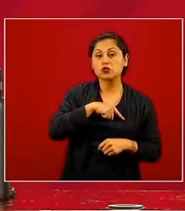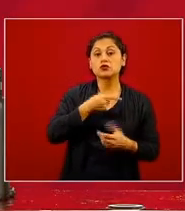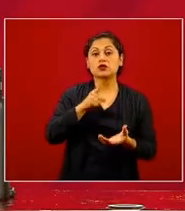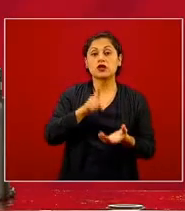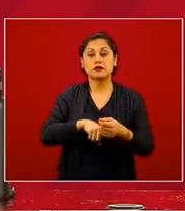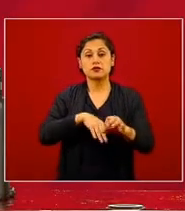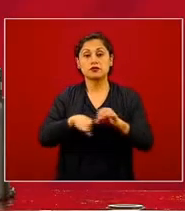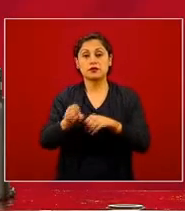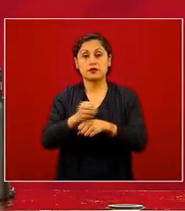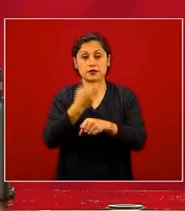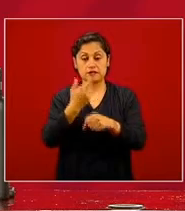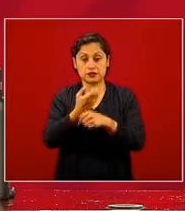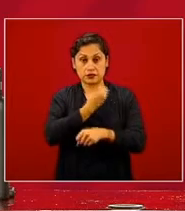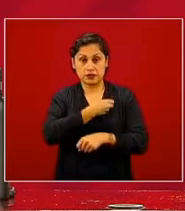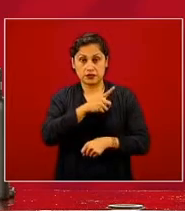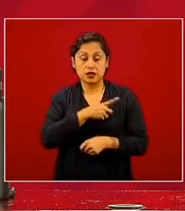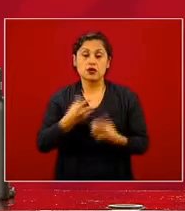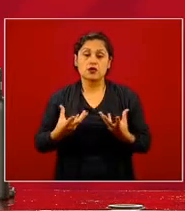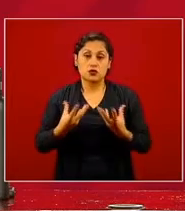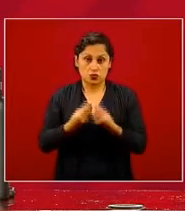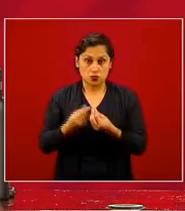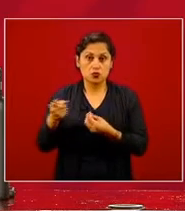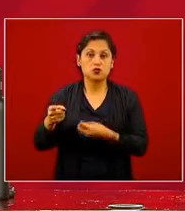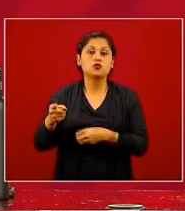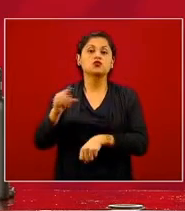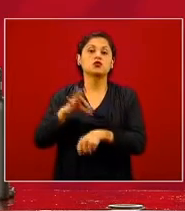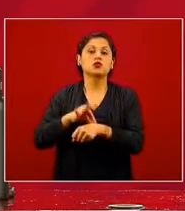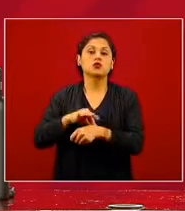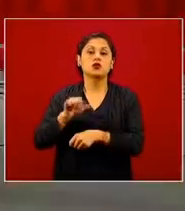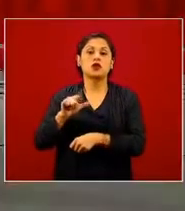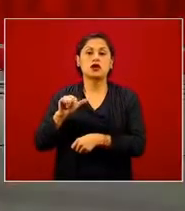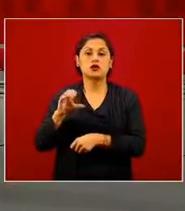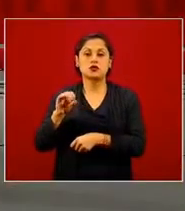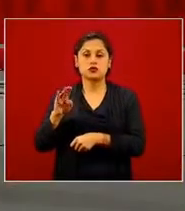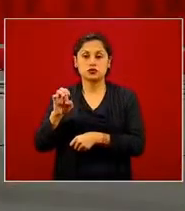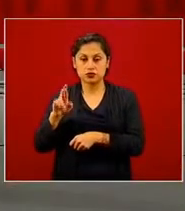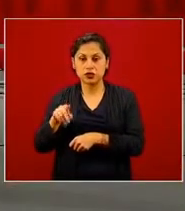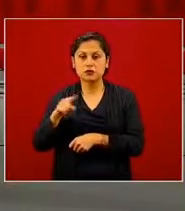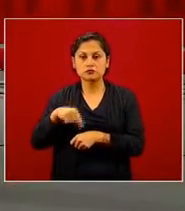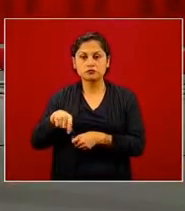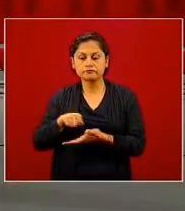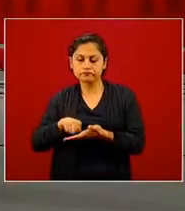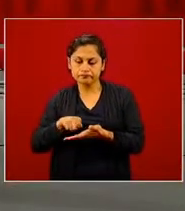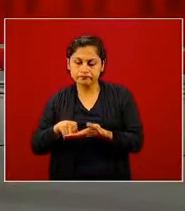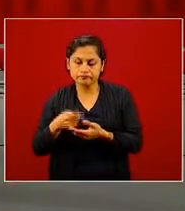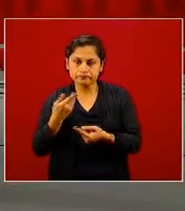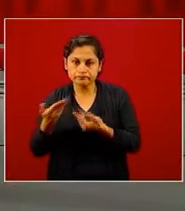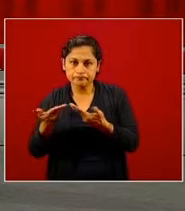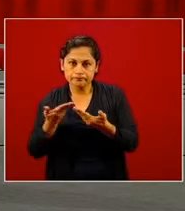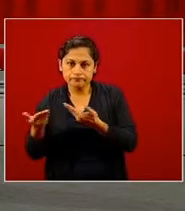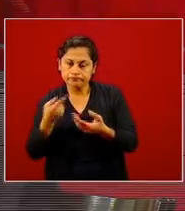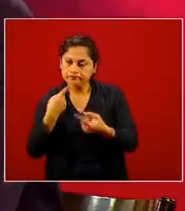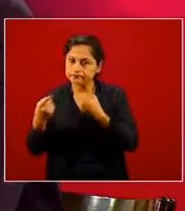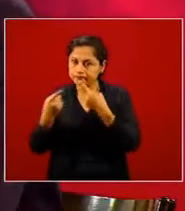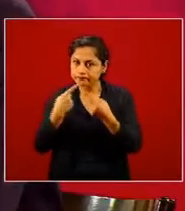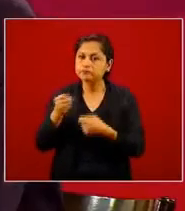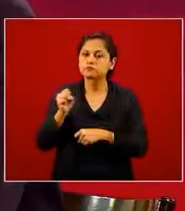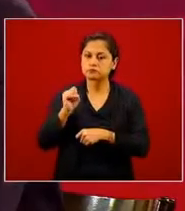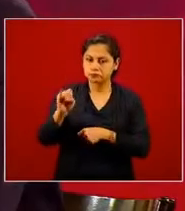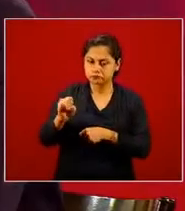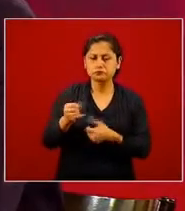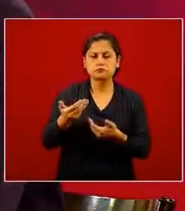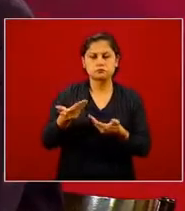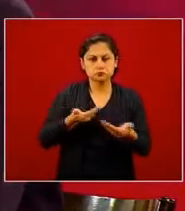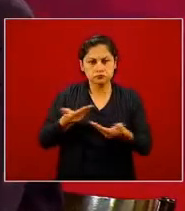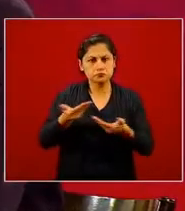of everyone, all of those working on the ministry, including the Dr. Alcocer, they